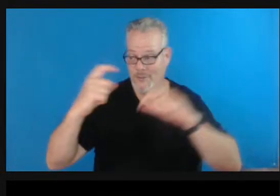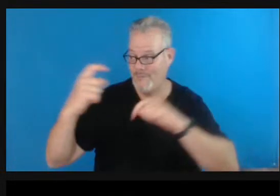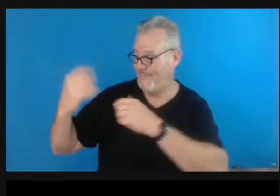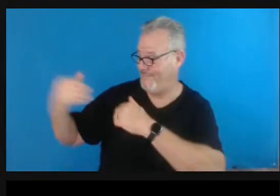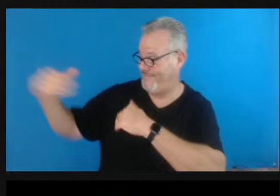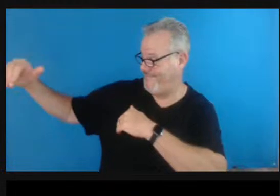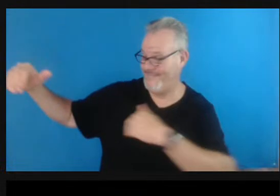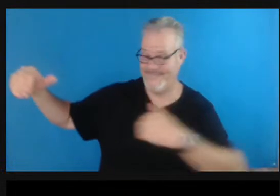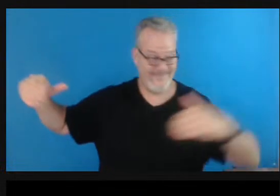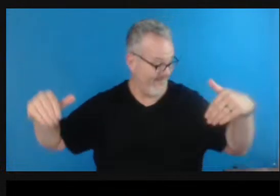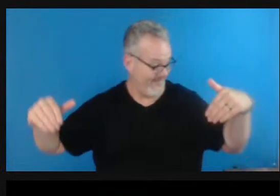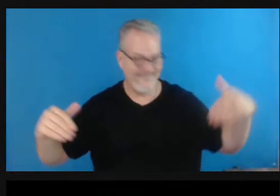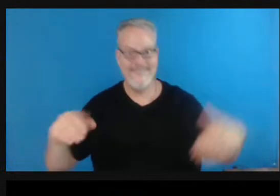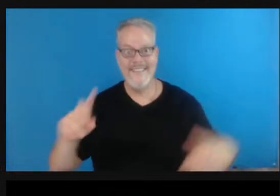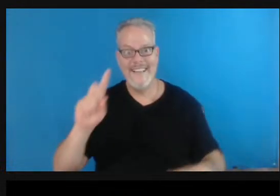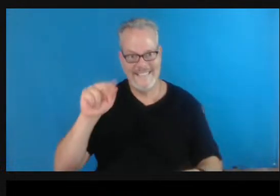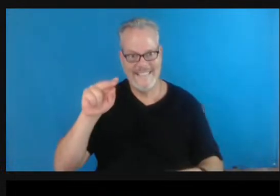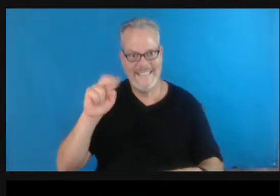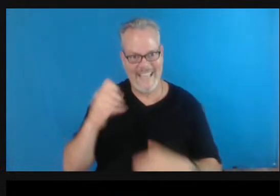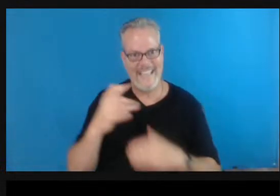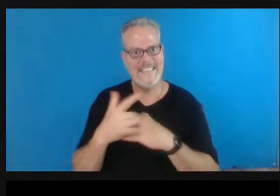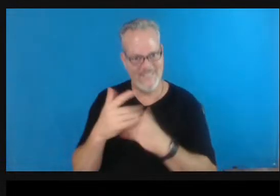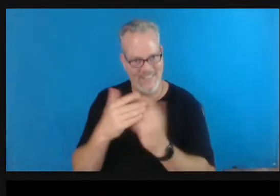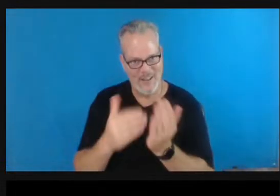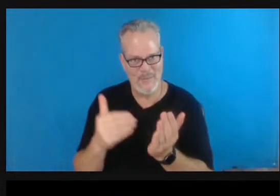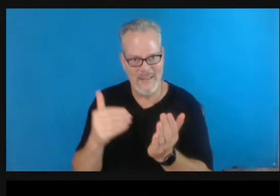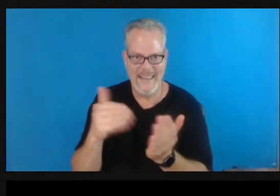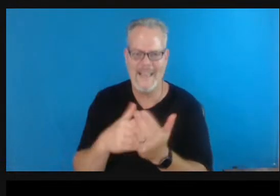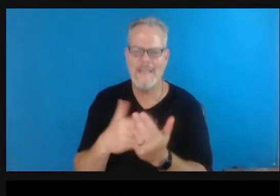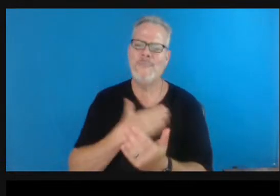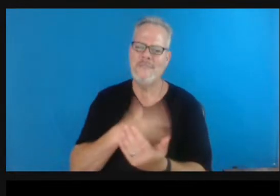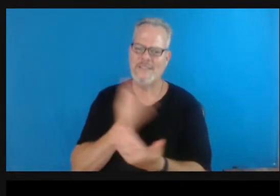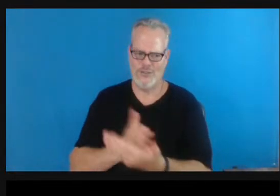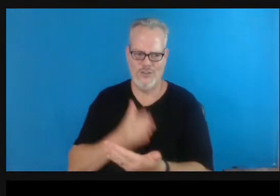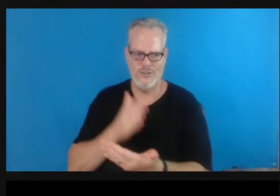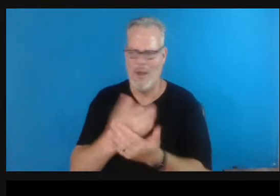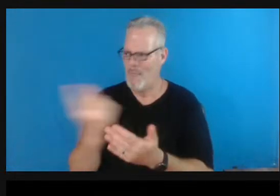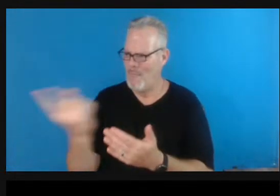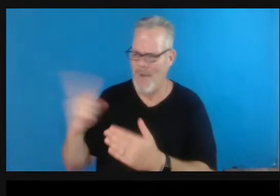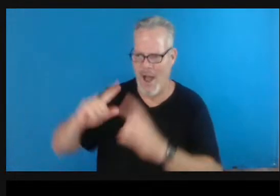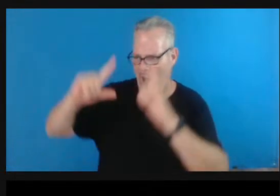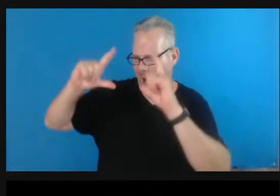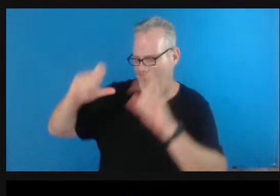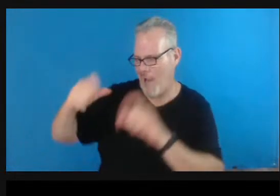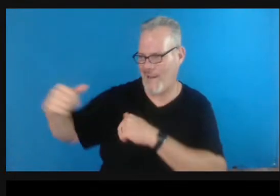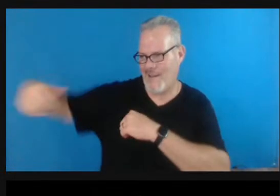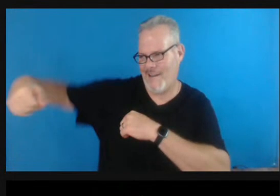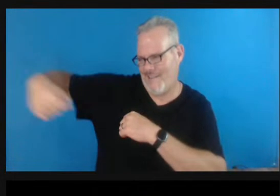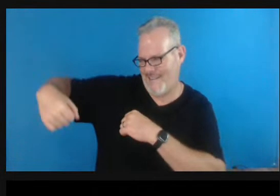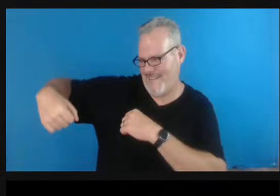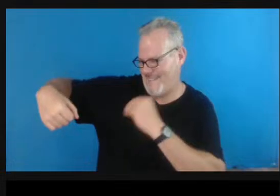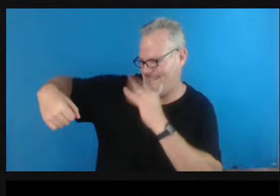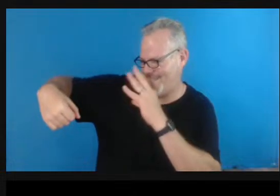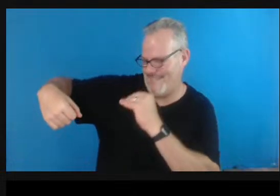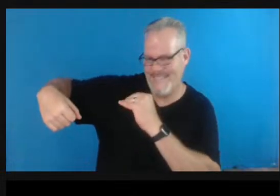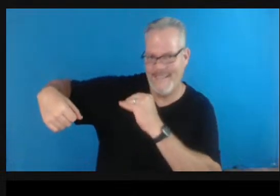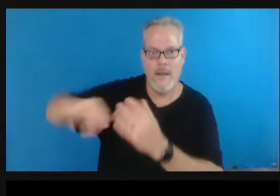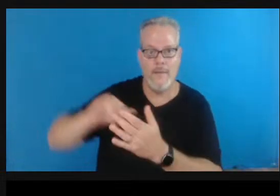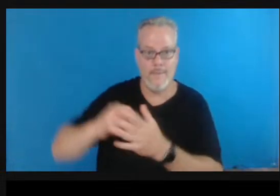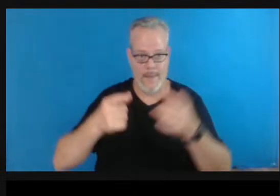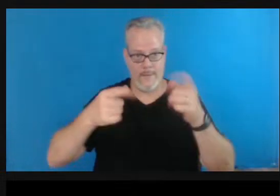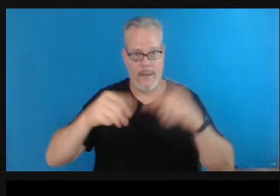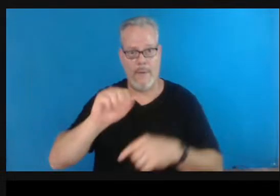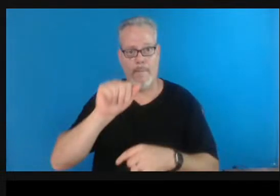Dane is available this time around as well, so please stop by and get a picture. That's on May 18th at